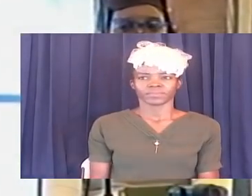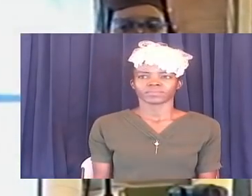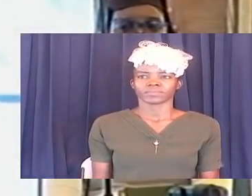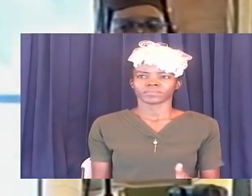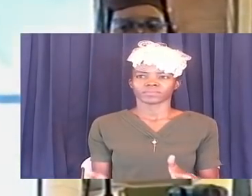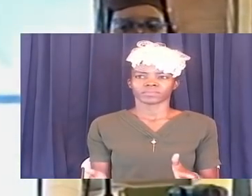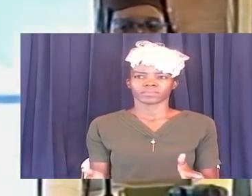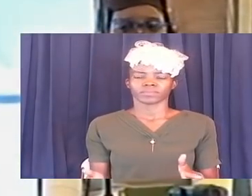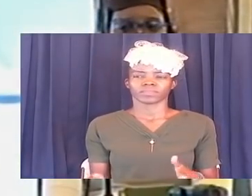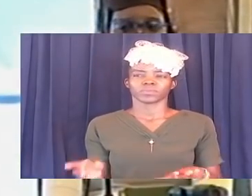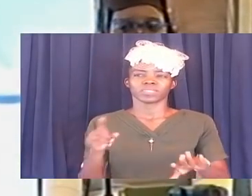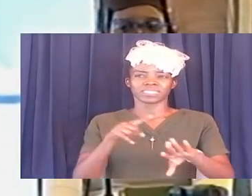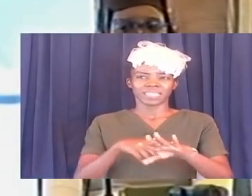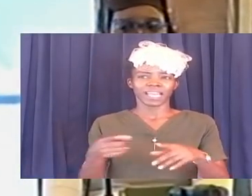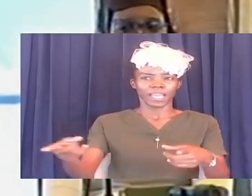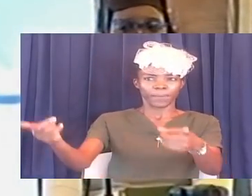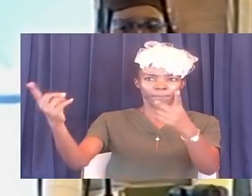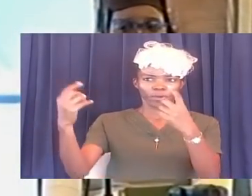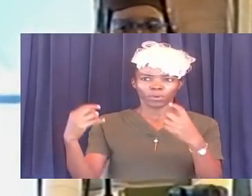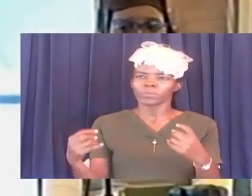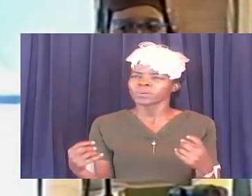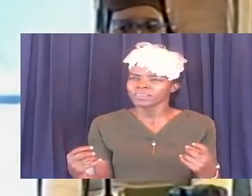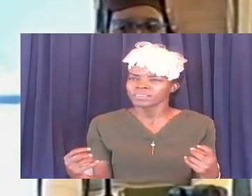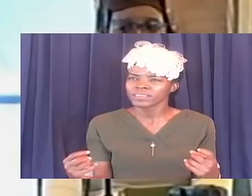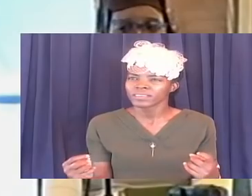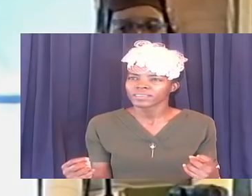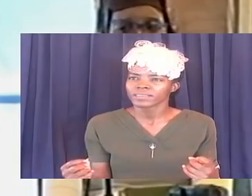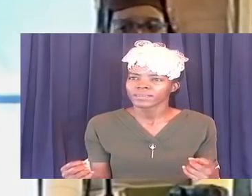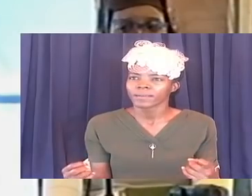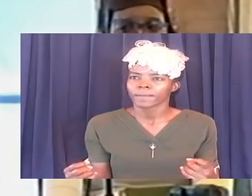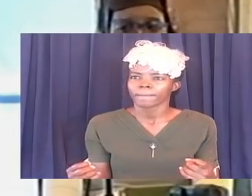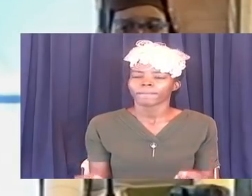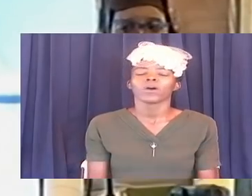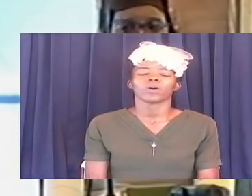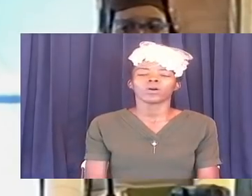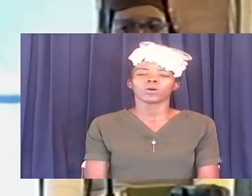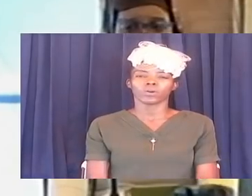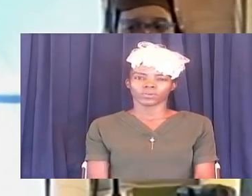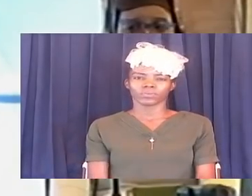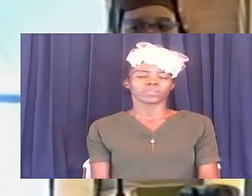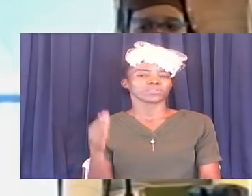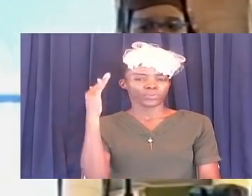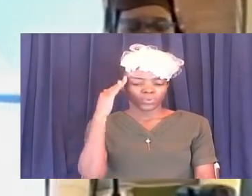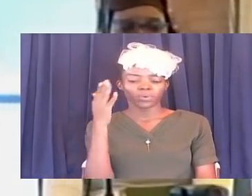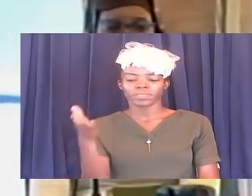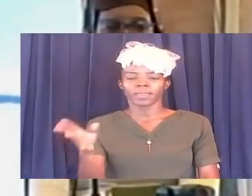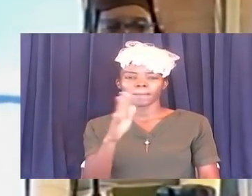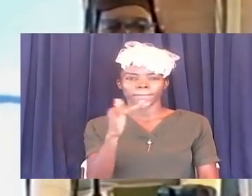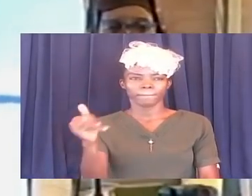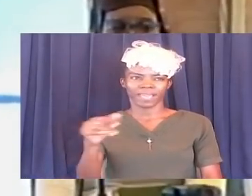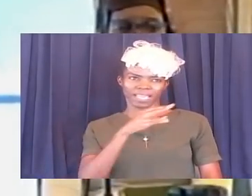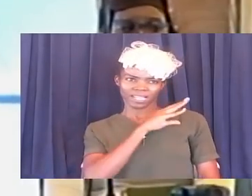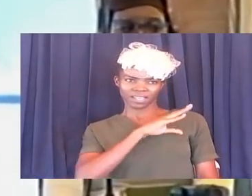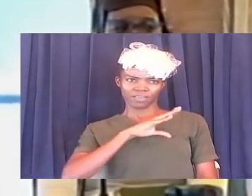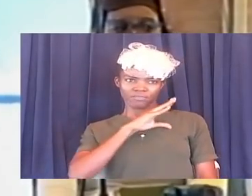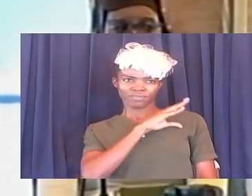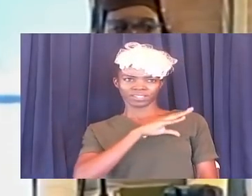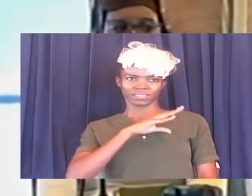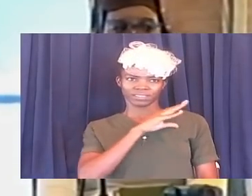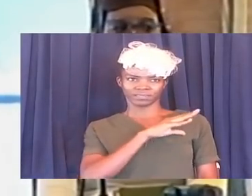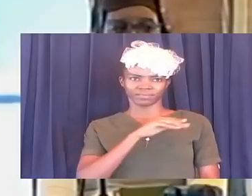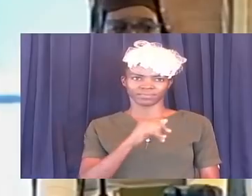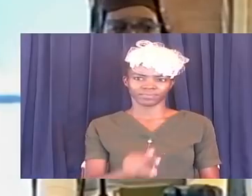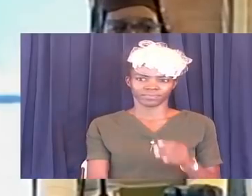hallelujah, the time comes, Lord, hallelujah, he can say, enter in. Hallelujah. Praise